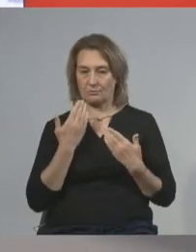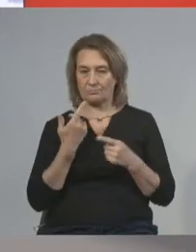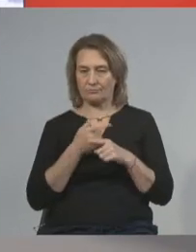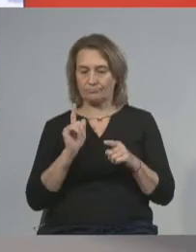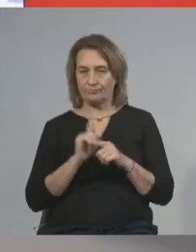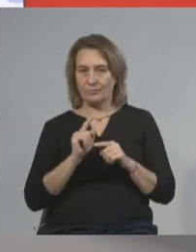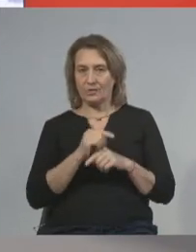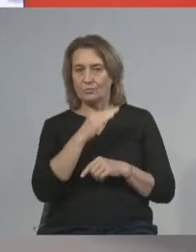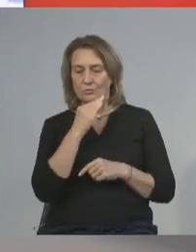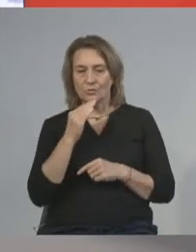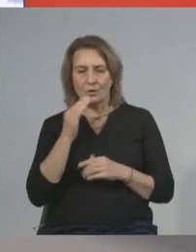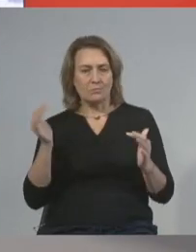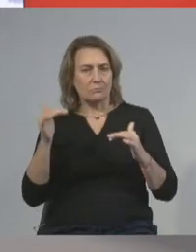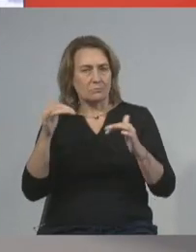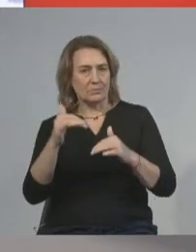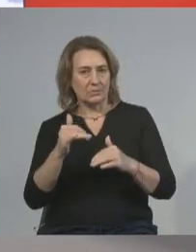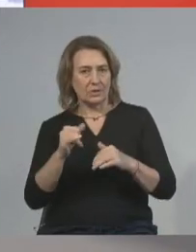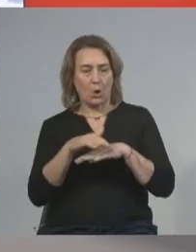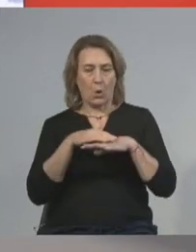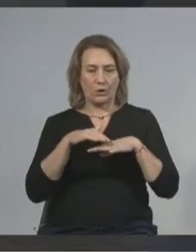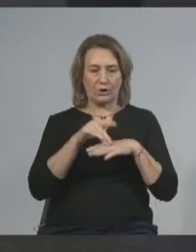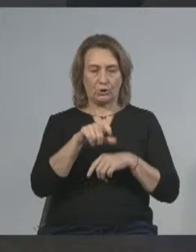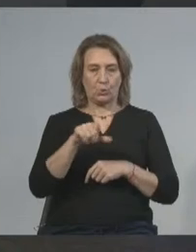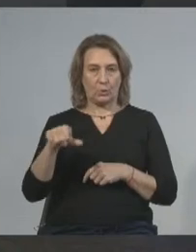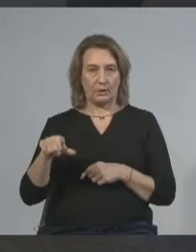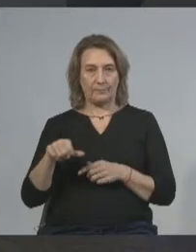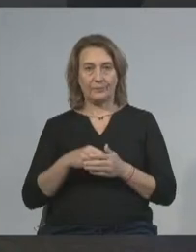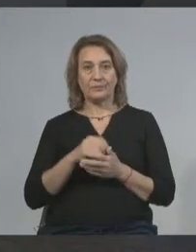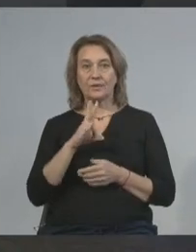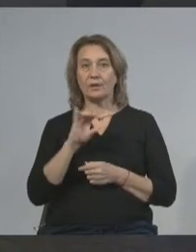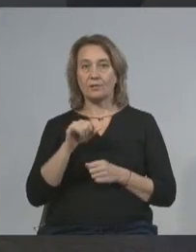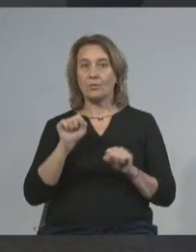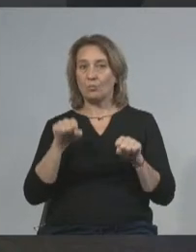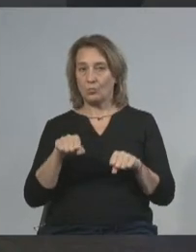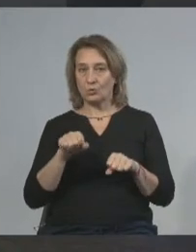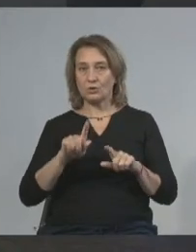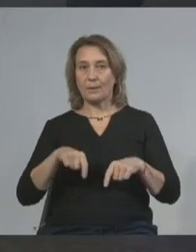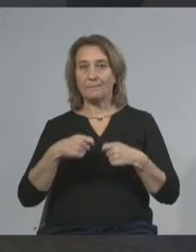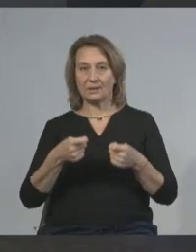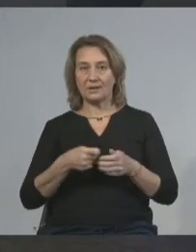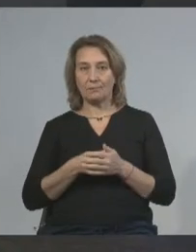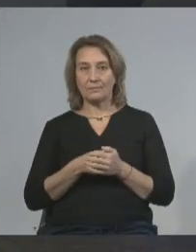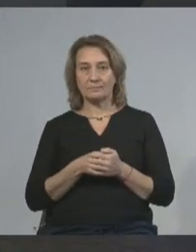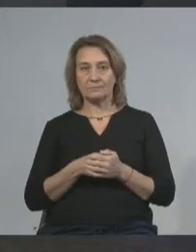by getting money from these new avenues of revenue